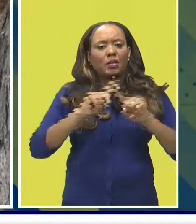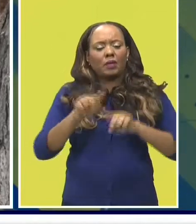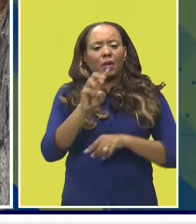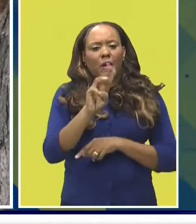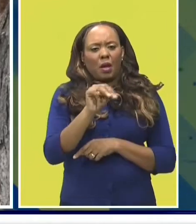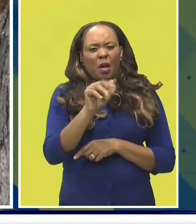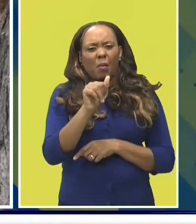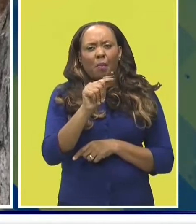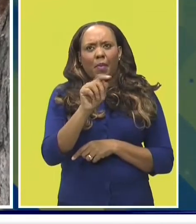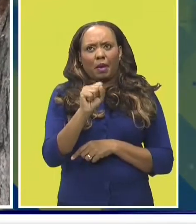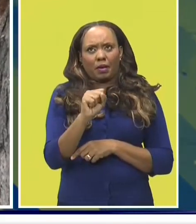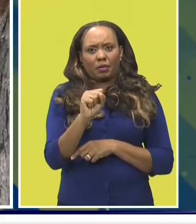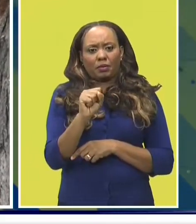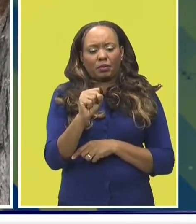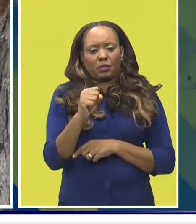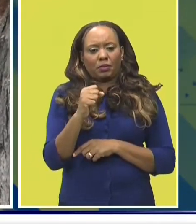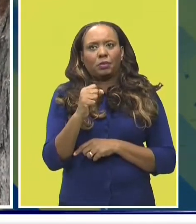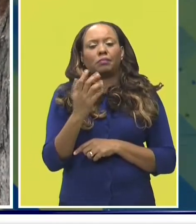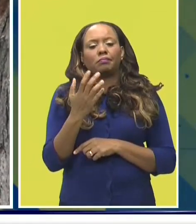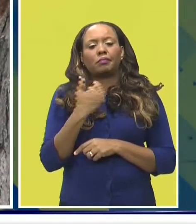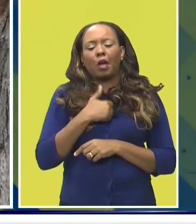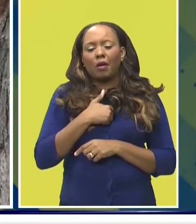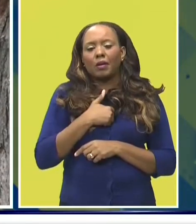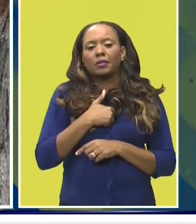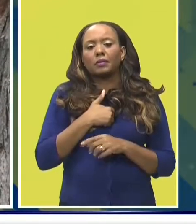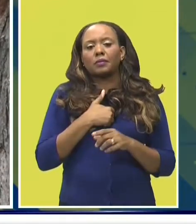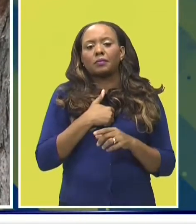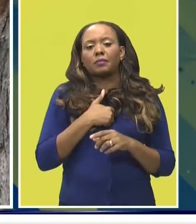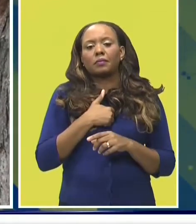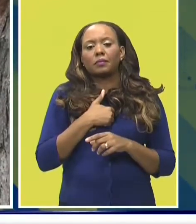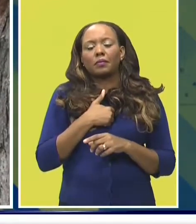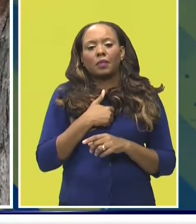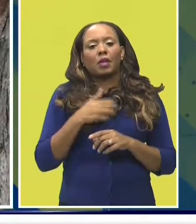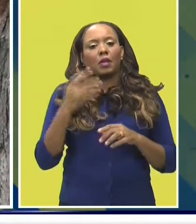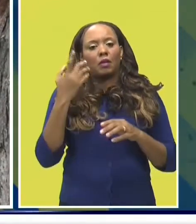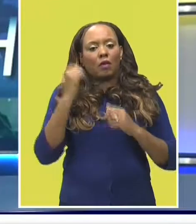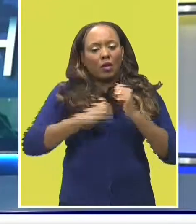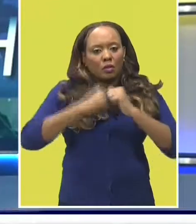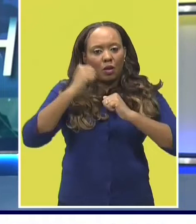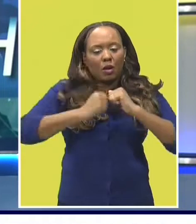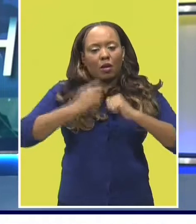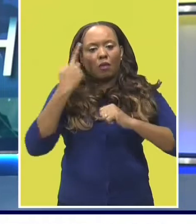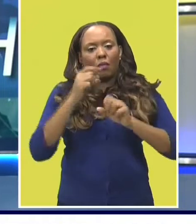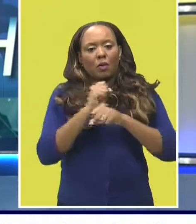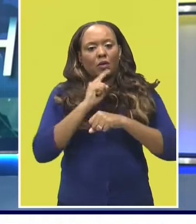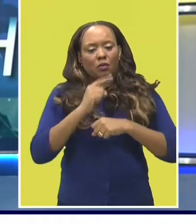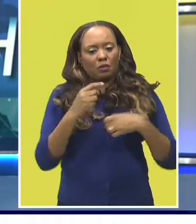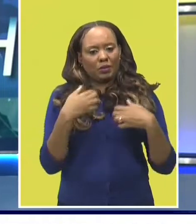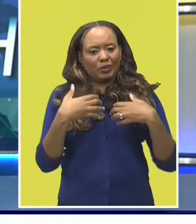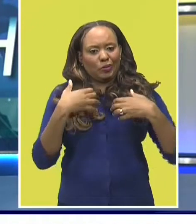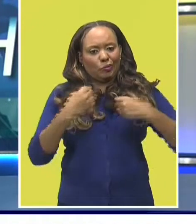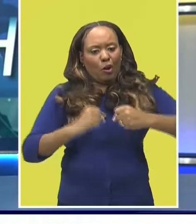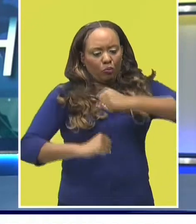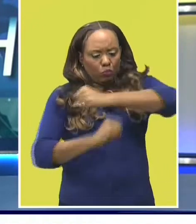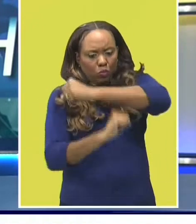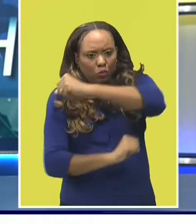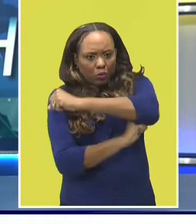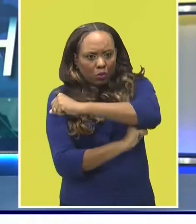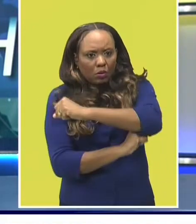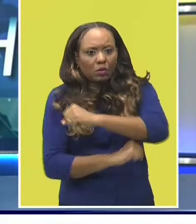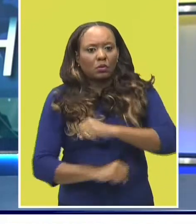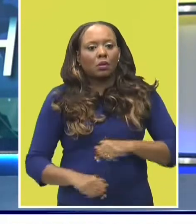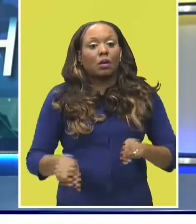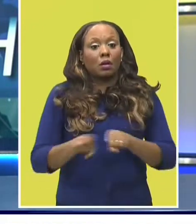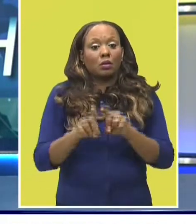building the reinforced concrete, building the gear being retaining structure. And assessment work was also conducted on